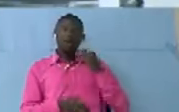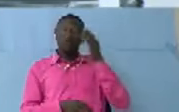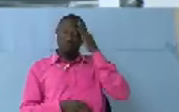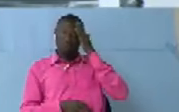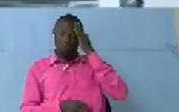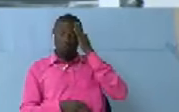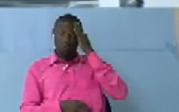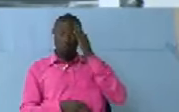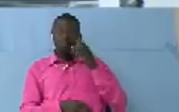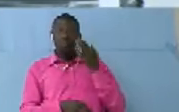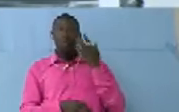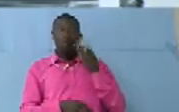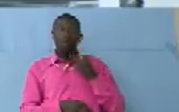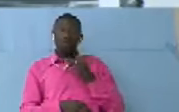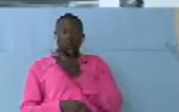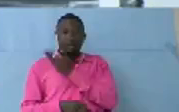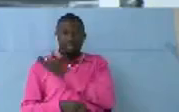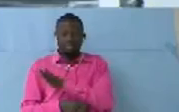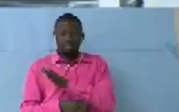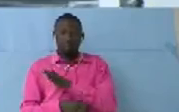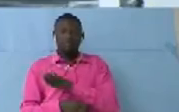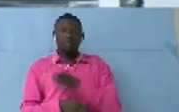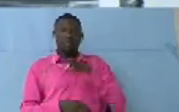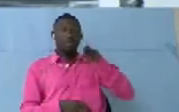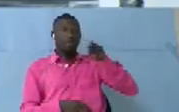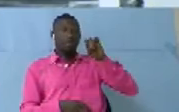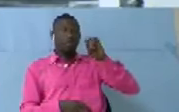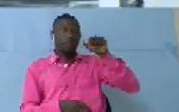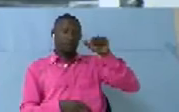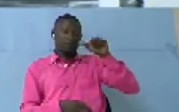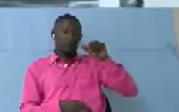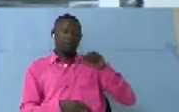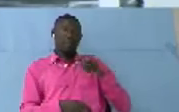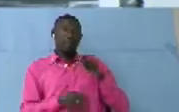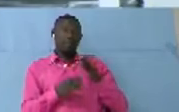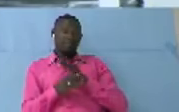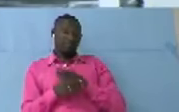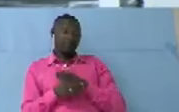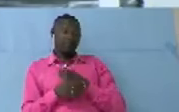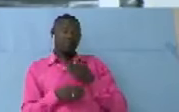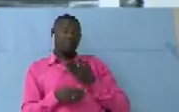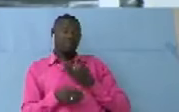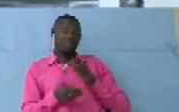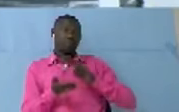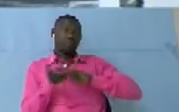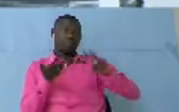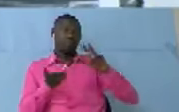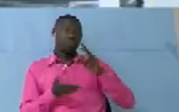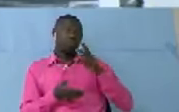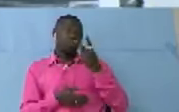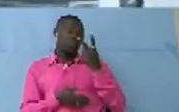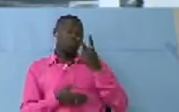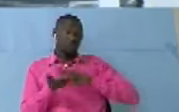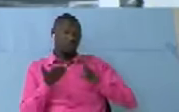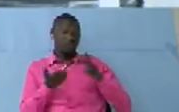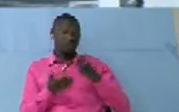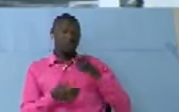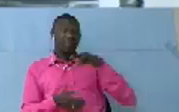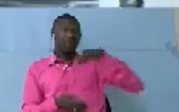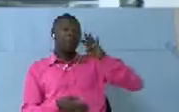I've been in the NIA. When we were removed from the NIA, January NIA na 14 days like a before that, we spent 14 days at the